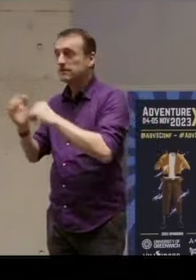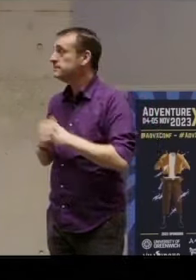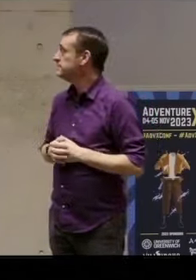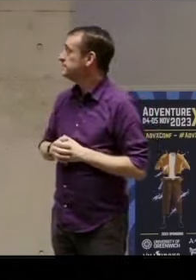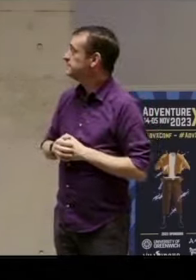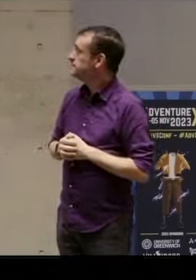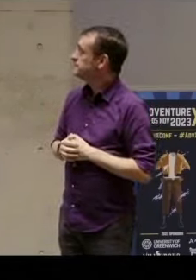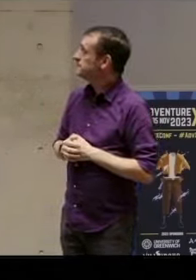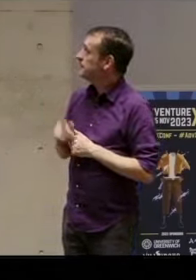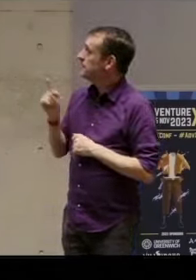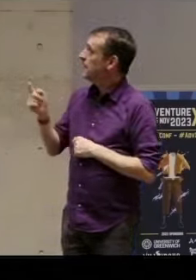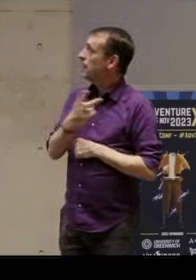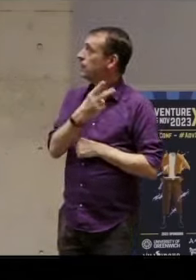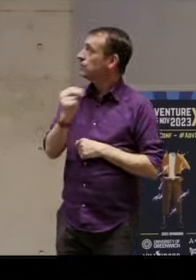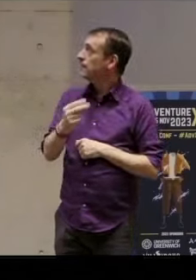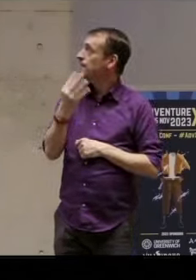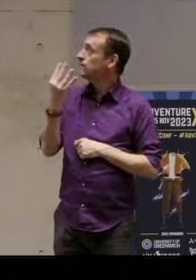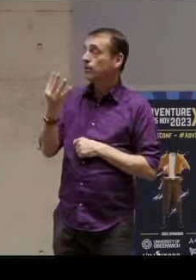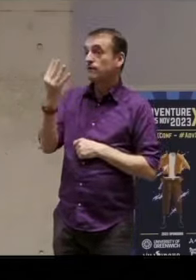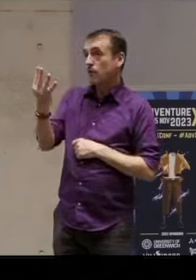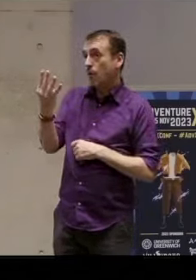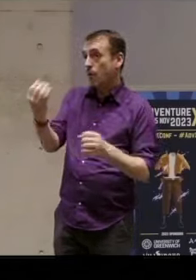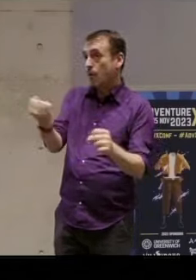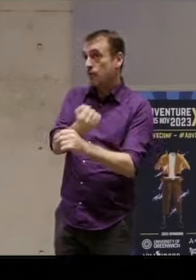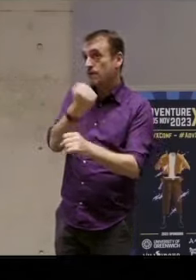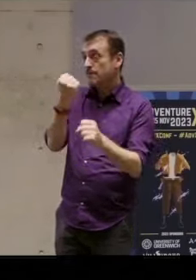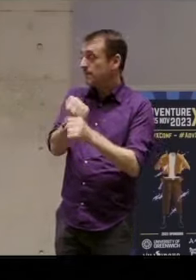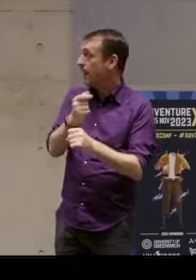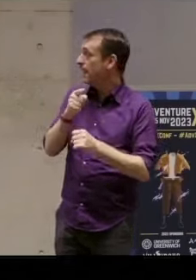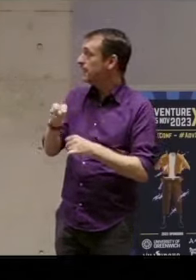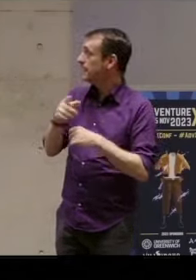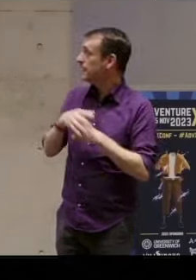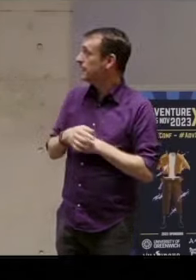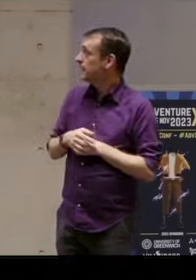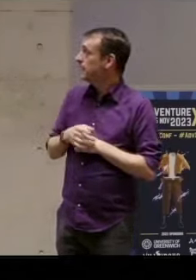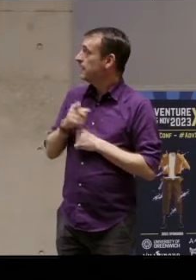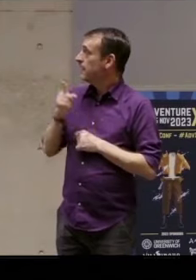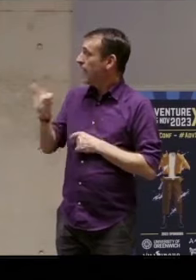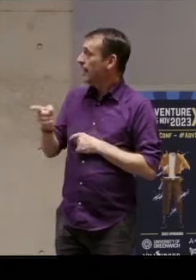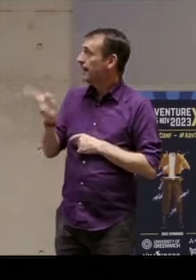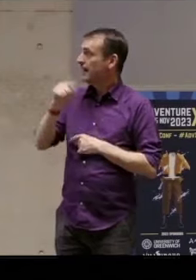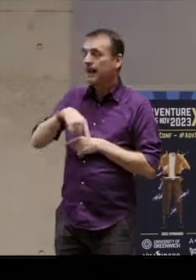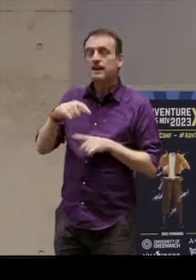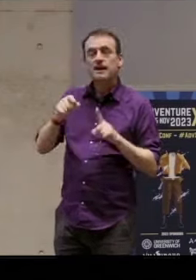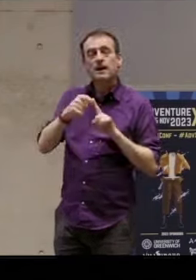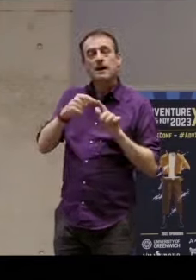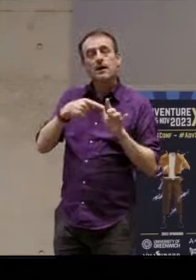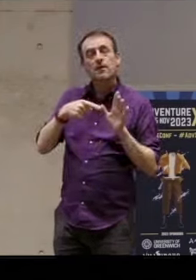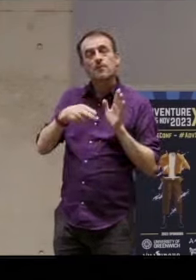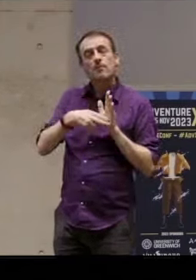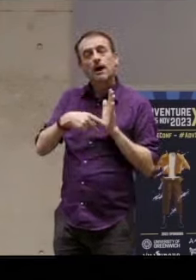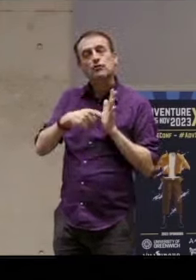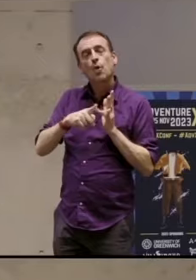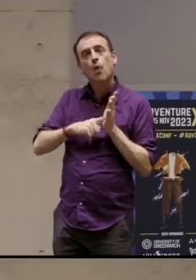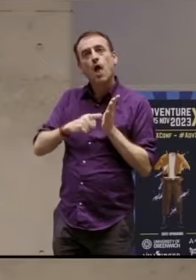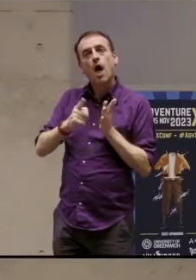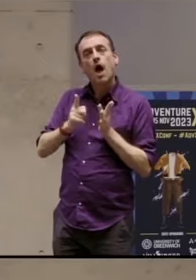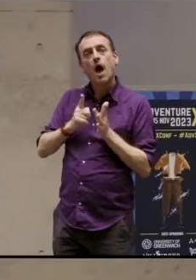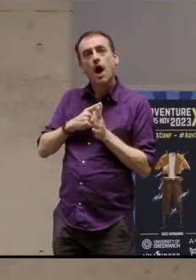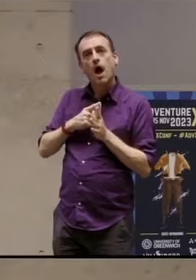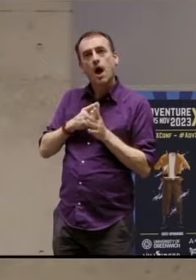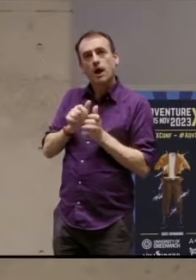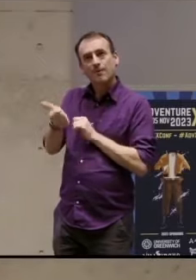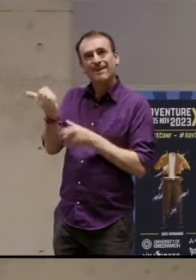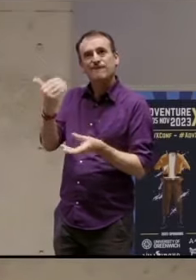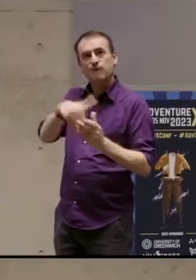2044, the remake, after a three-year hiatus, Pantola returns to the game development scene with significant advancements, with the